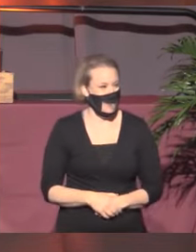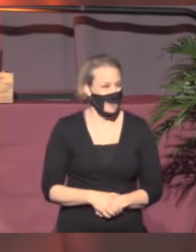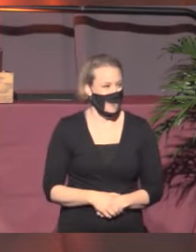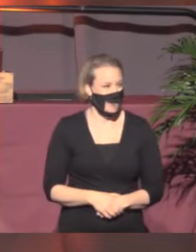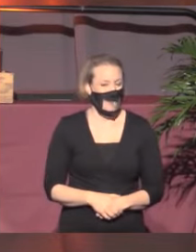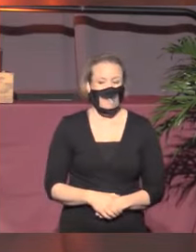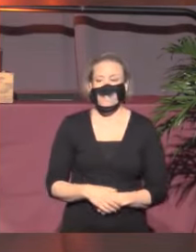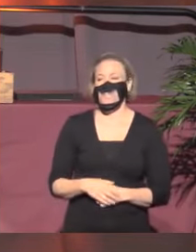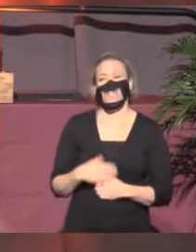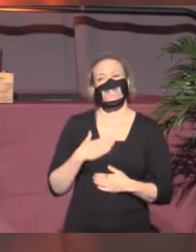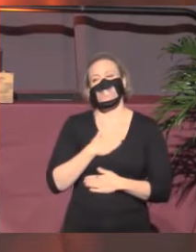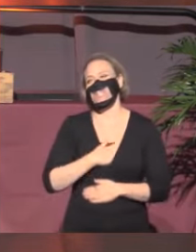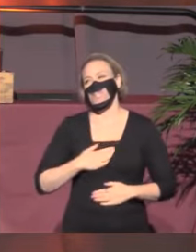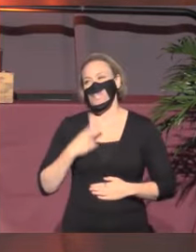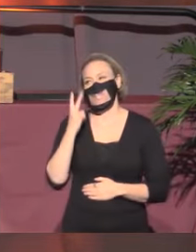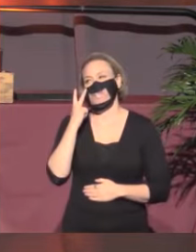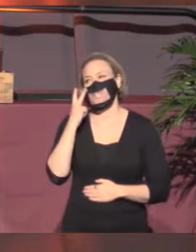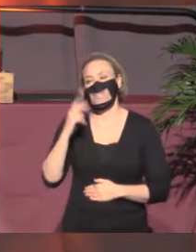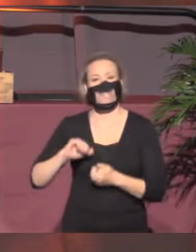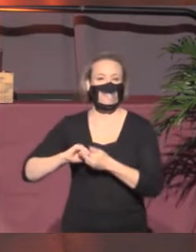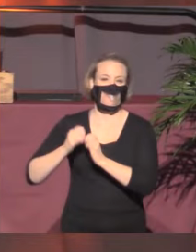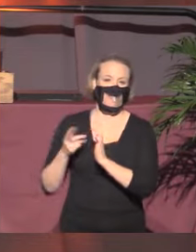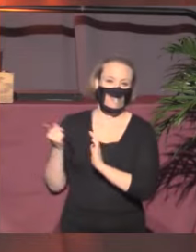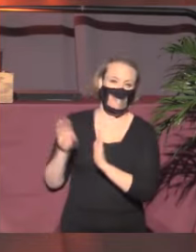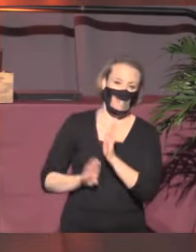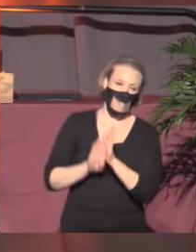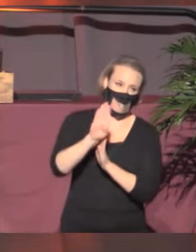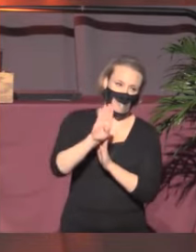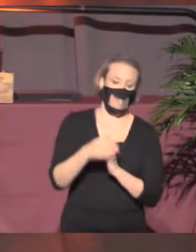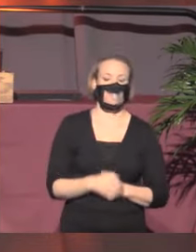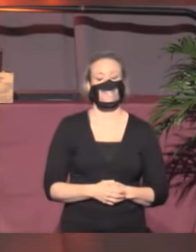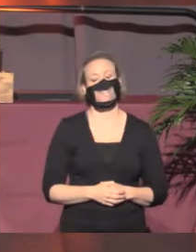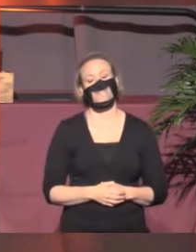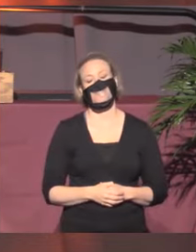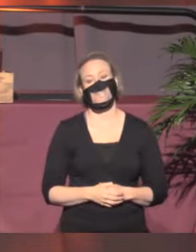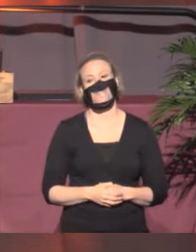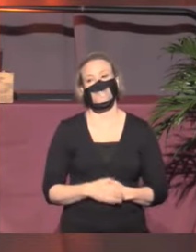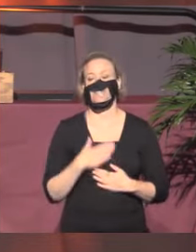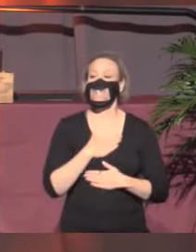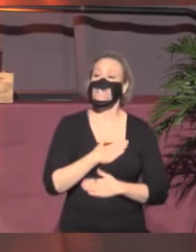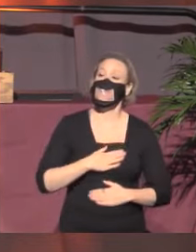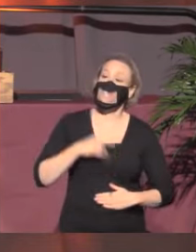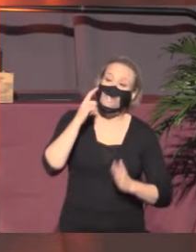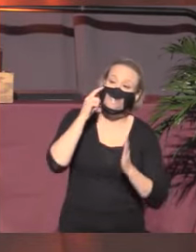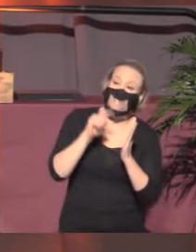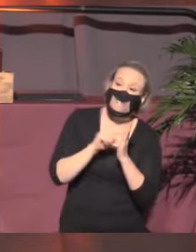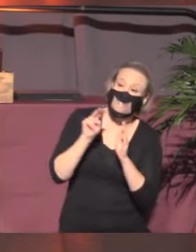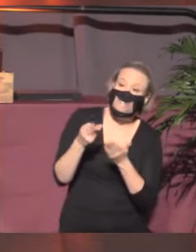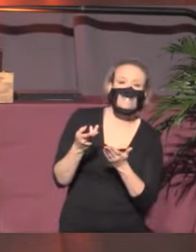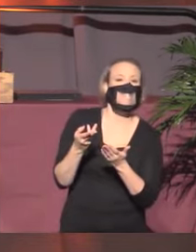see how Ray has grown. It's a joy to see the man he has